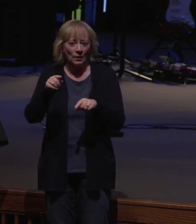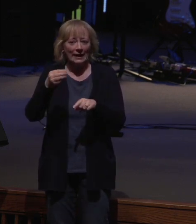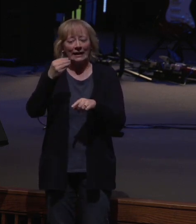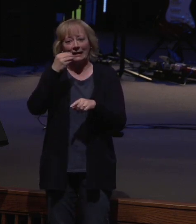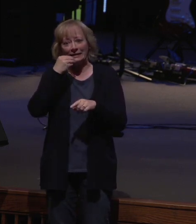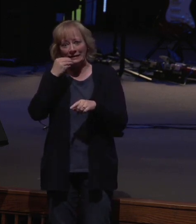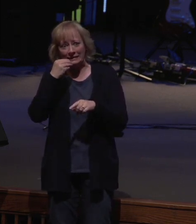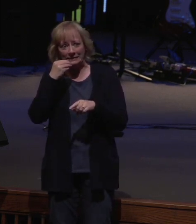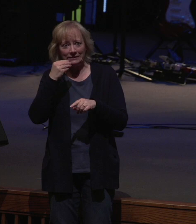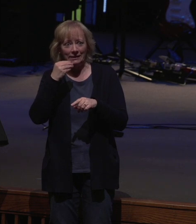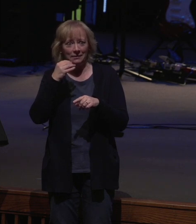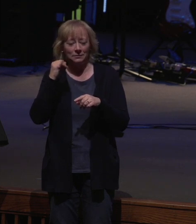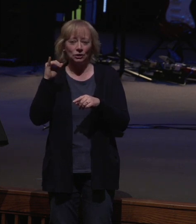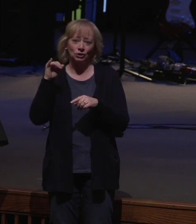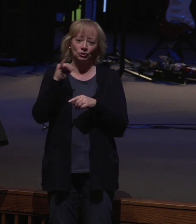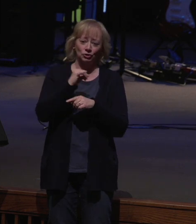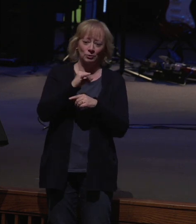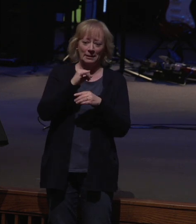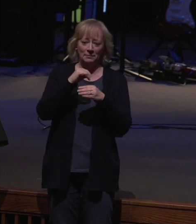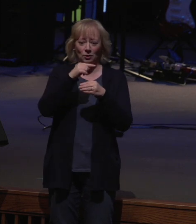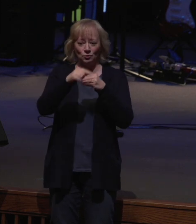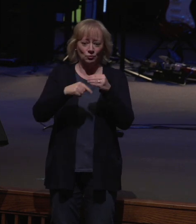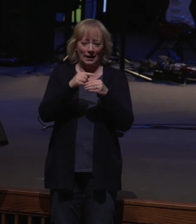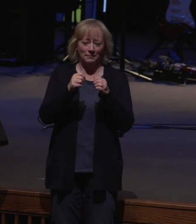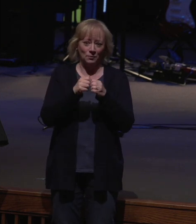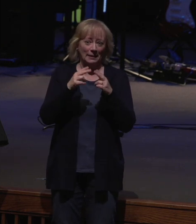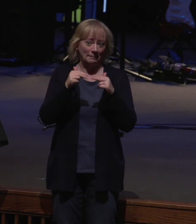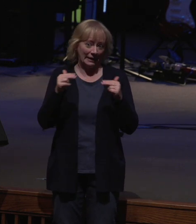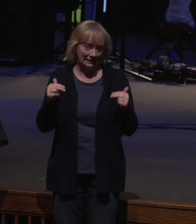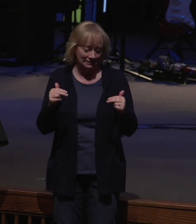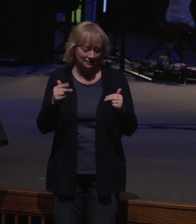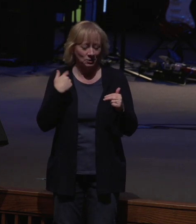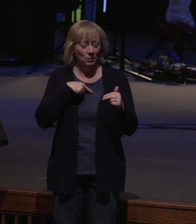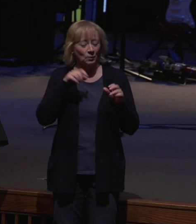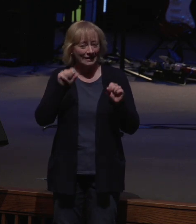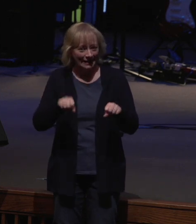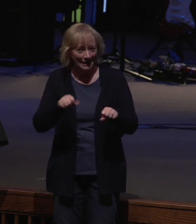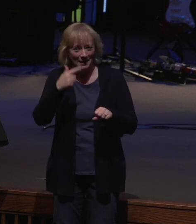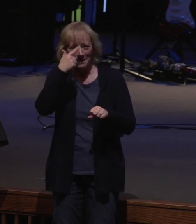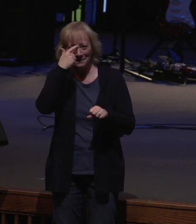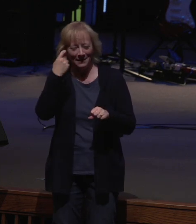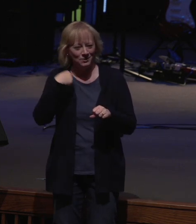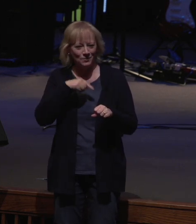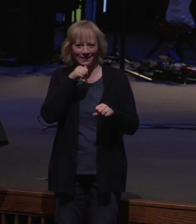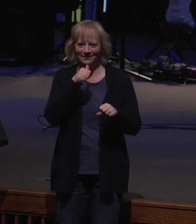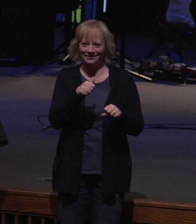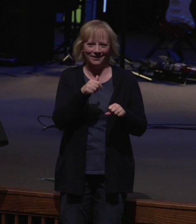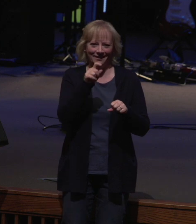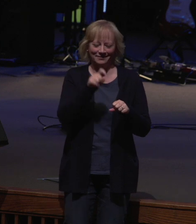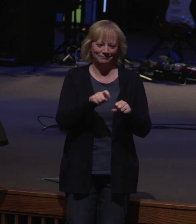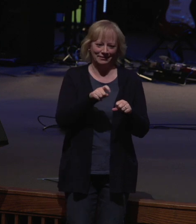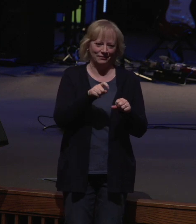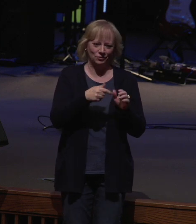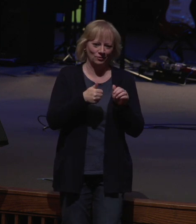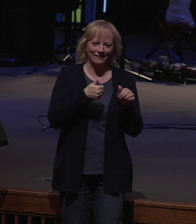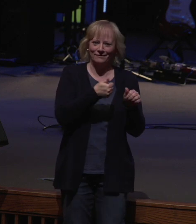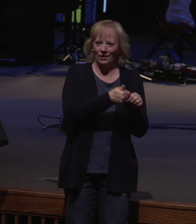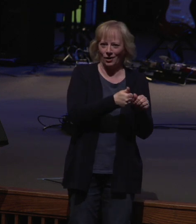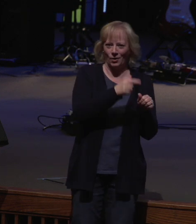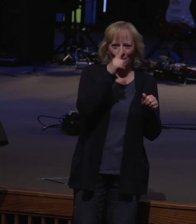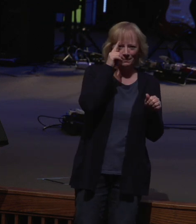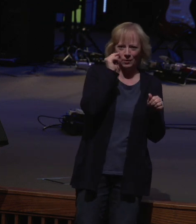bacon-wrapped shrimp. We can do that because we are not under the Mosaic